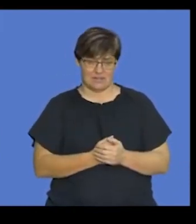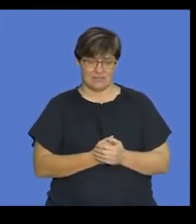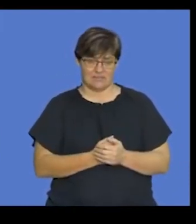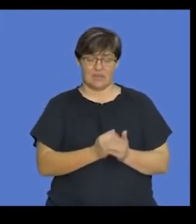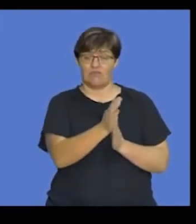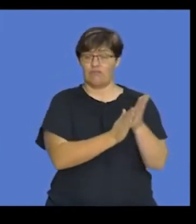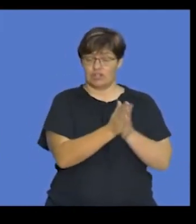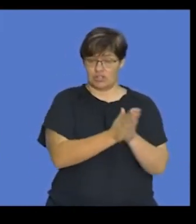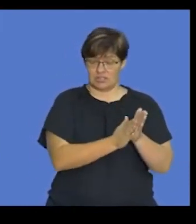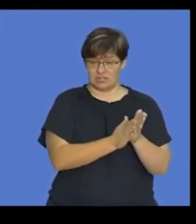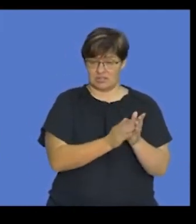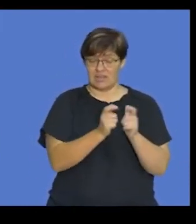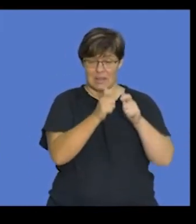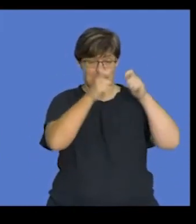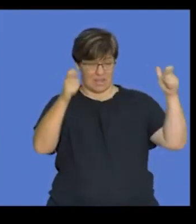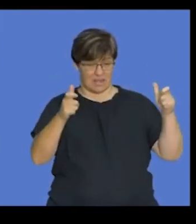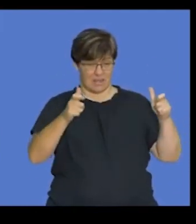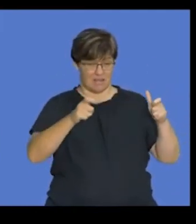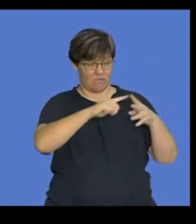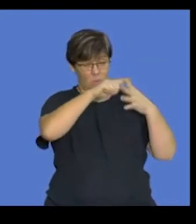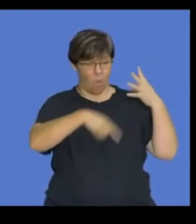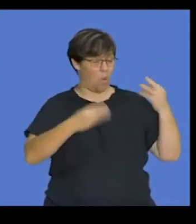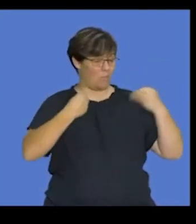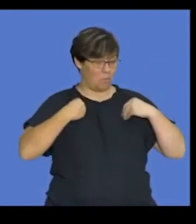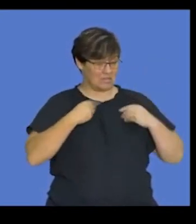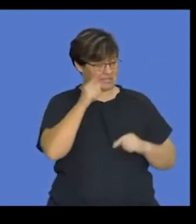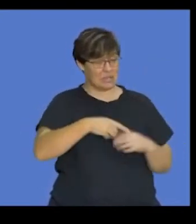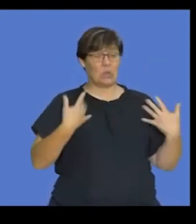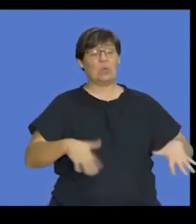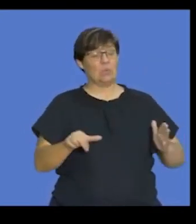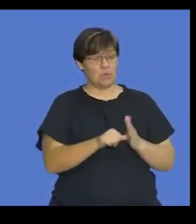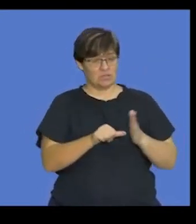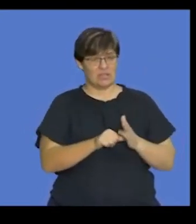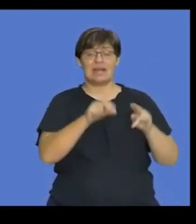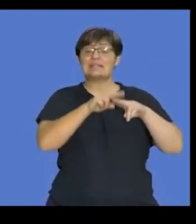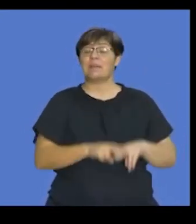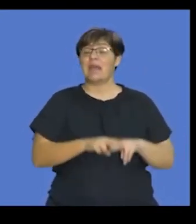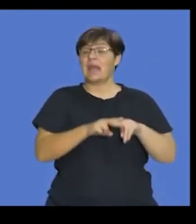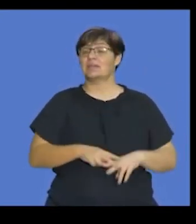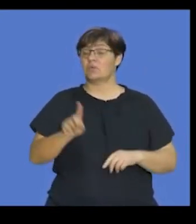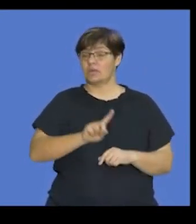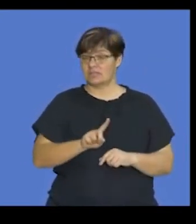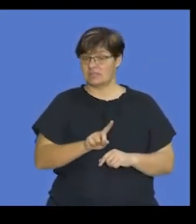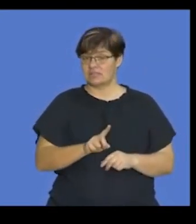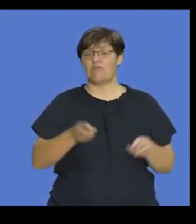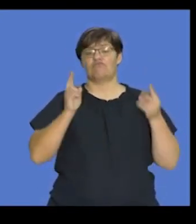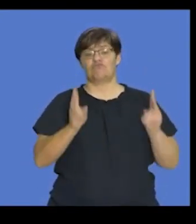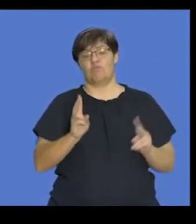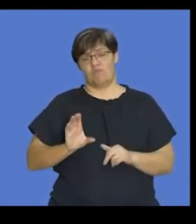Friction, this is the big one out of all the properties we did, is dependent on the normal